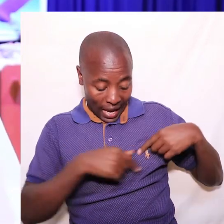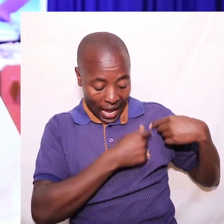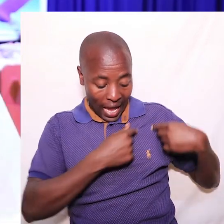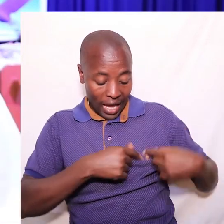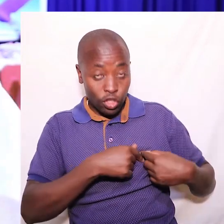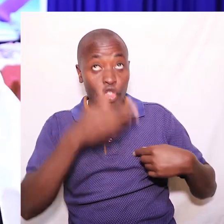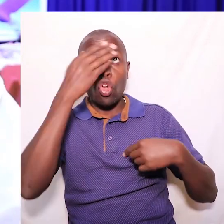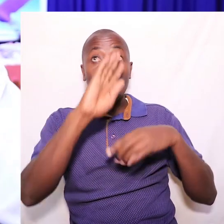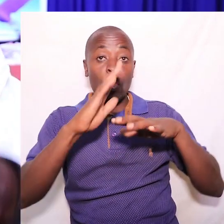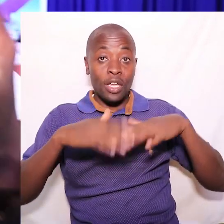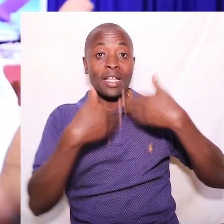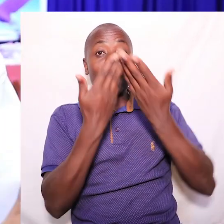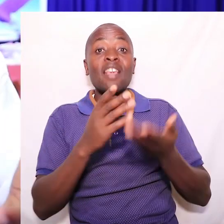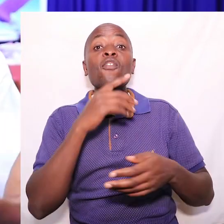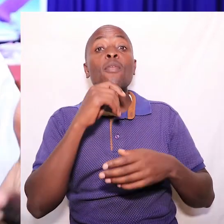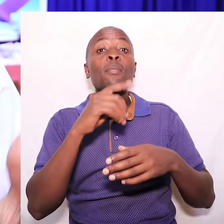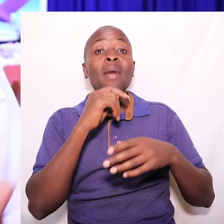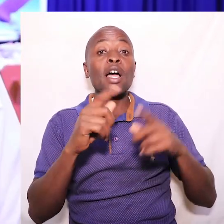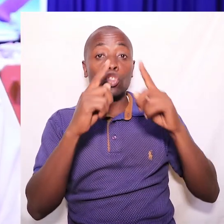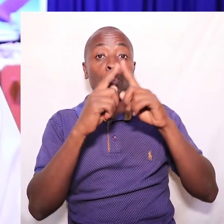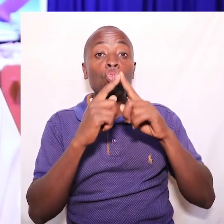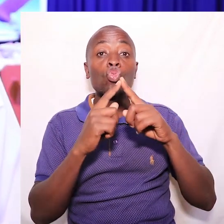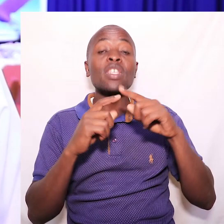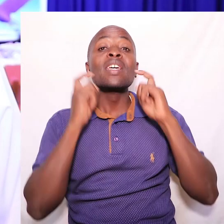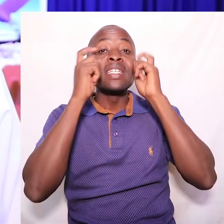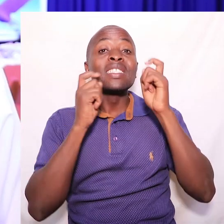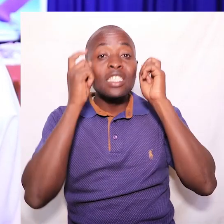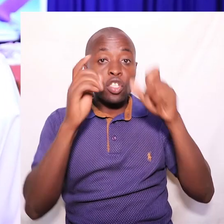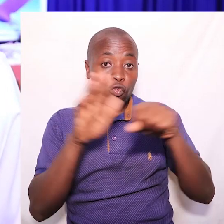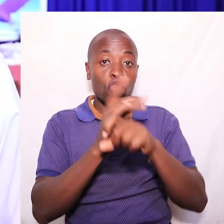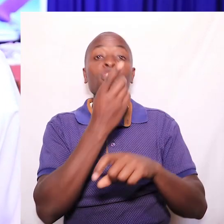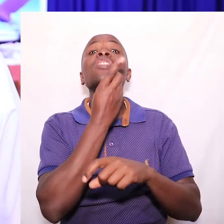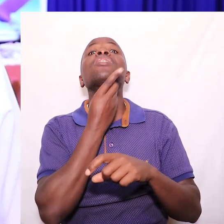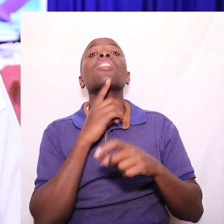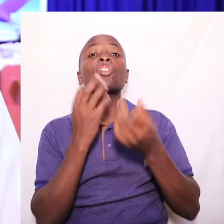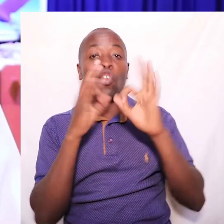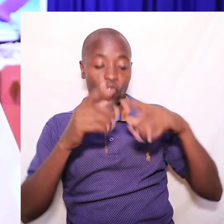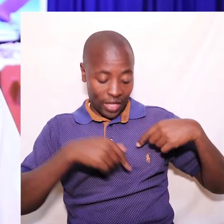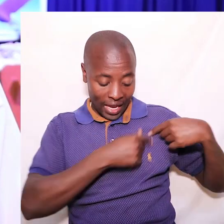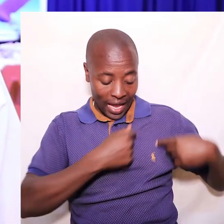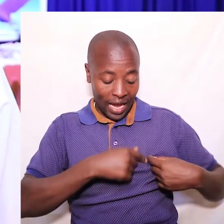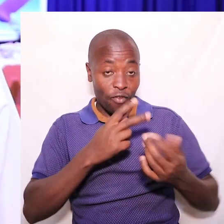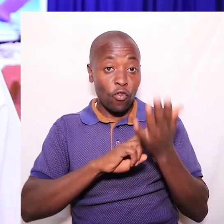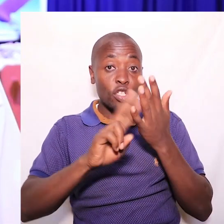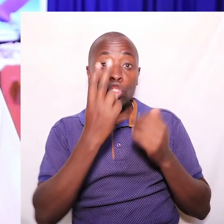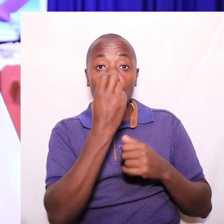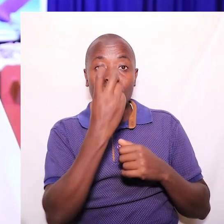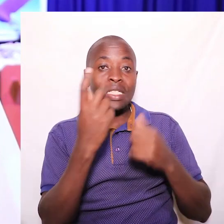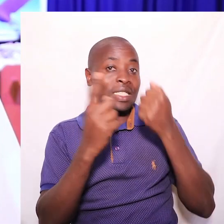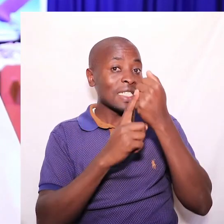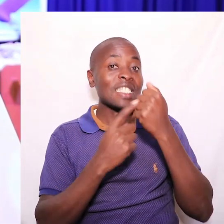God gave man over to the sinful desires of his heart. In verses 26, he